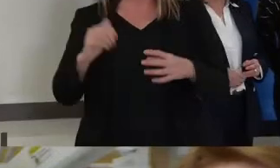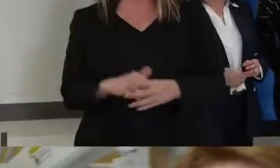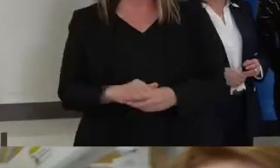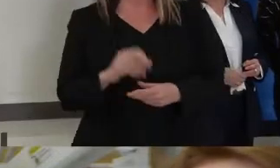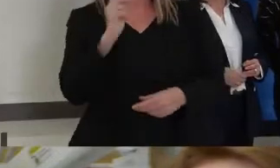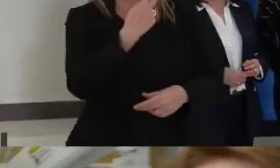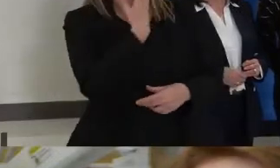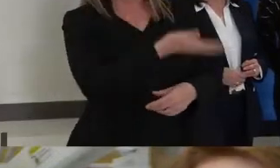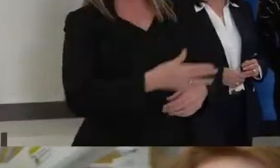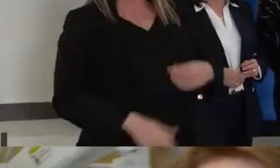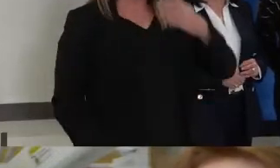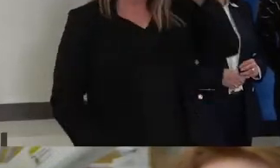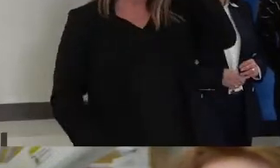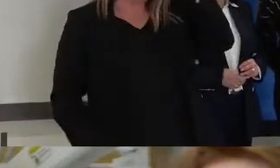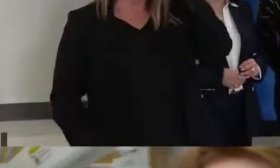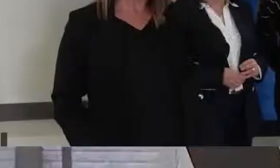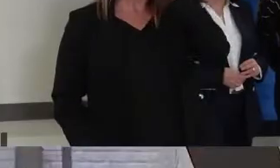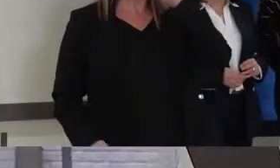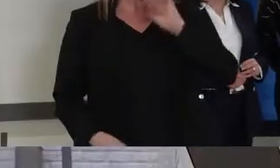Okay, thank you.